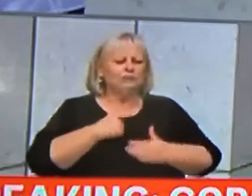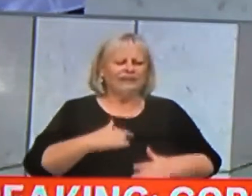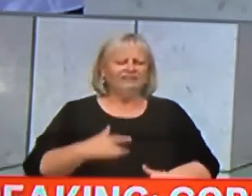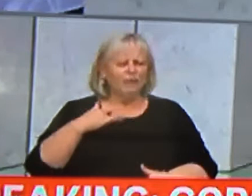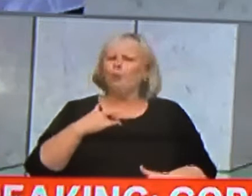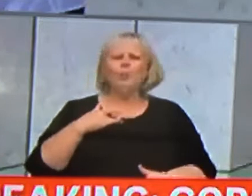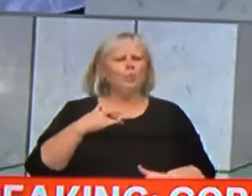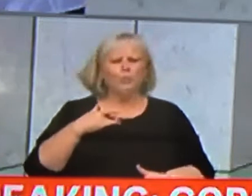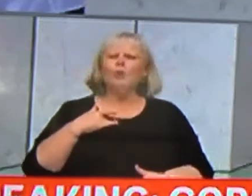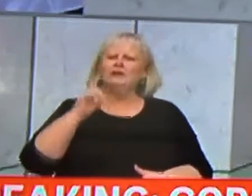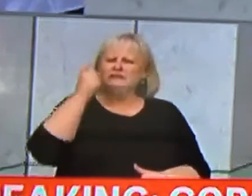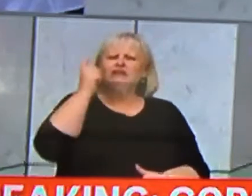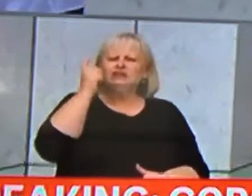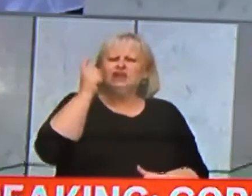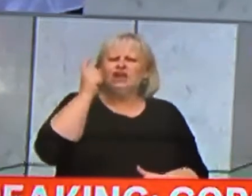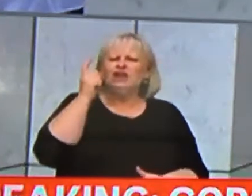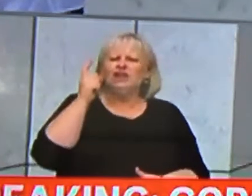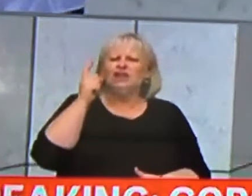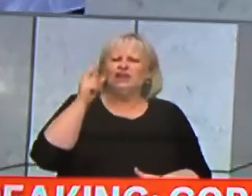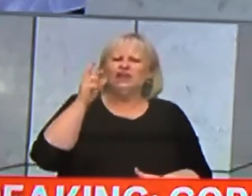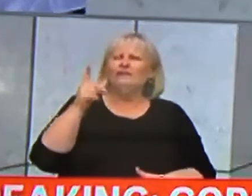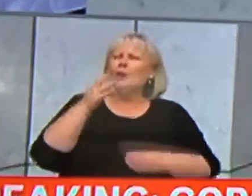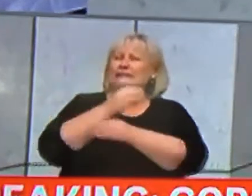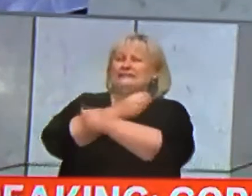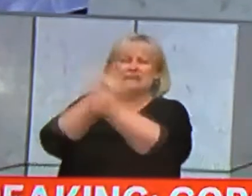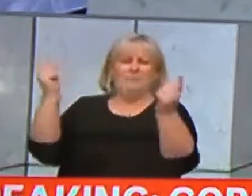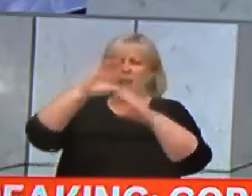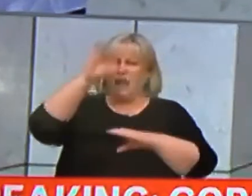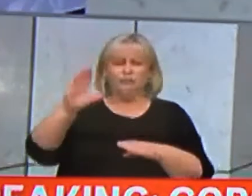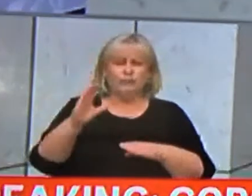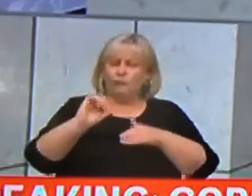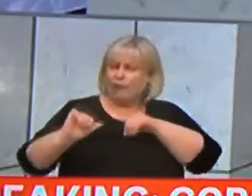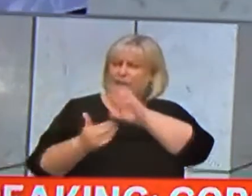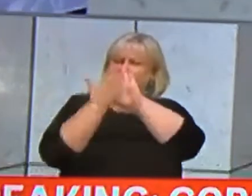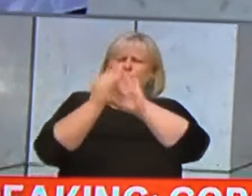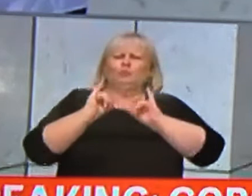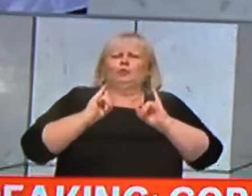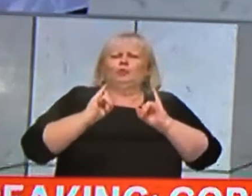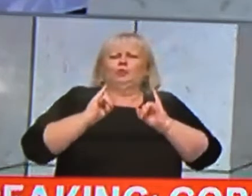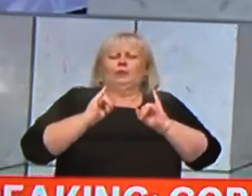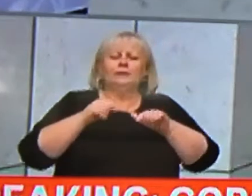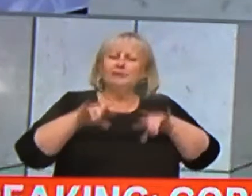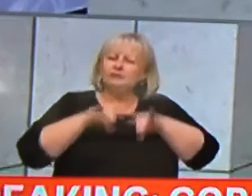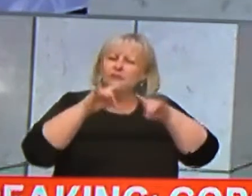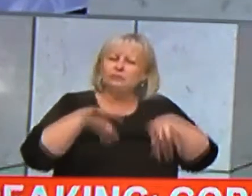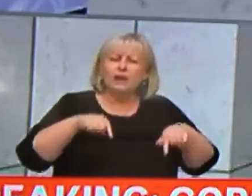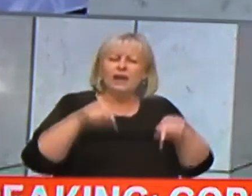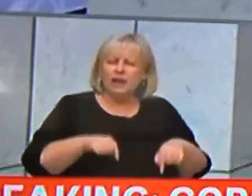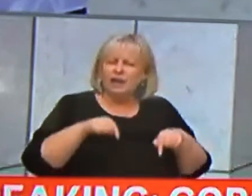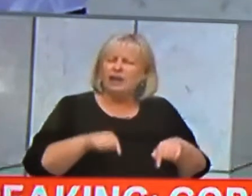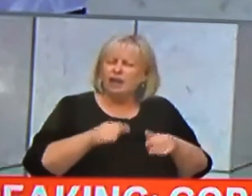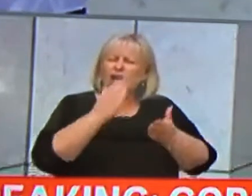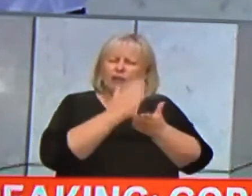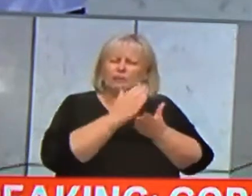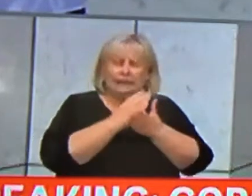great concern for, in so many countries, what they're facing at the moment. But here in Australia, it is a